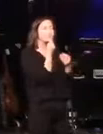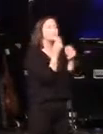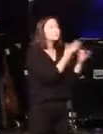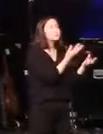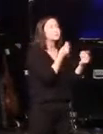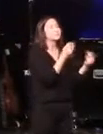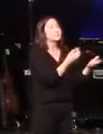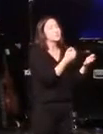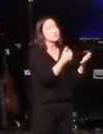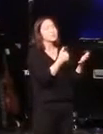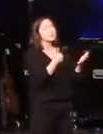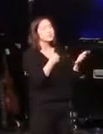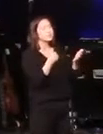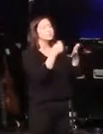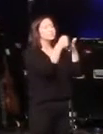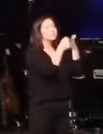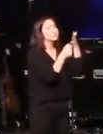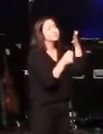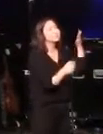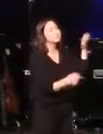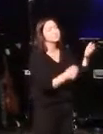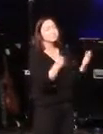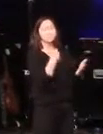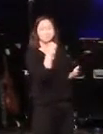You wanted it to be significant.